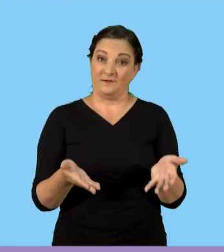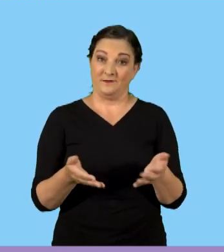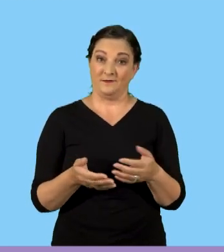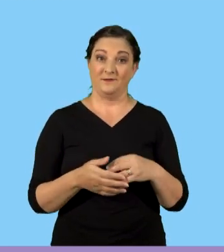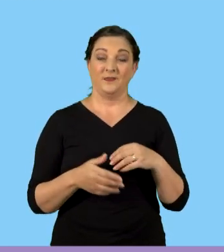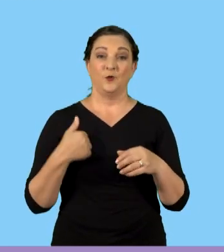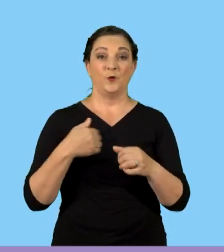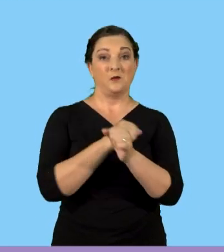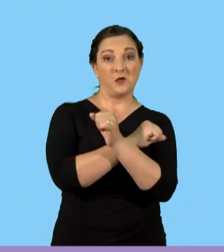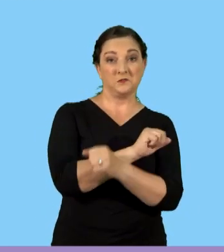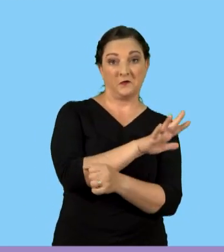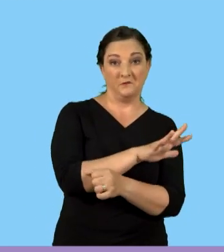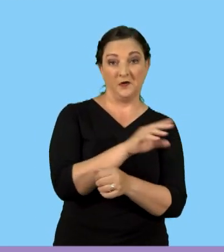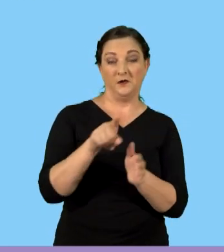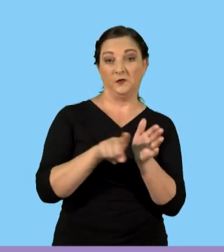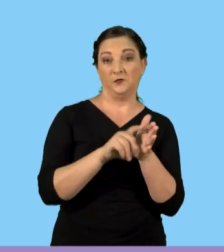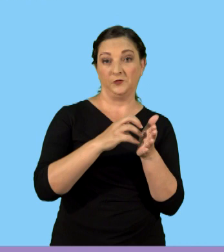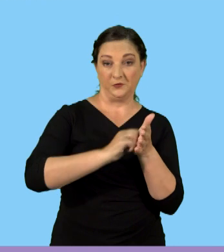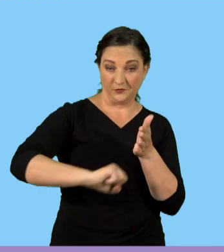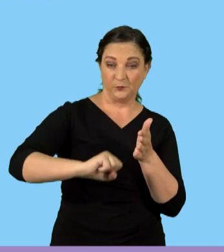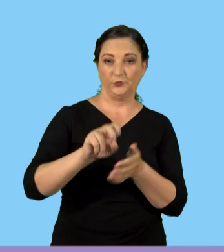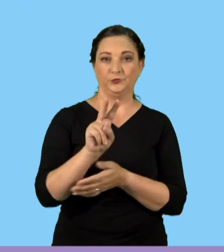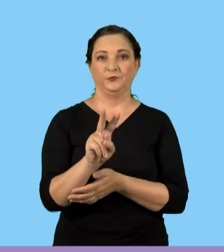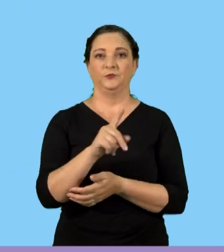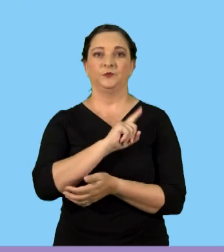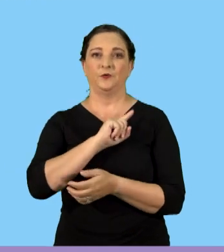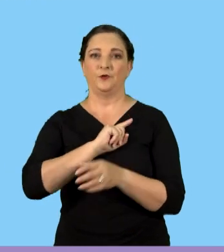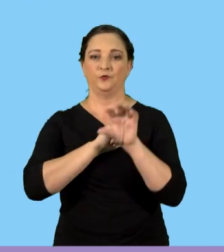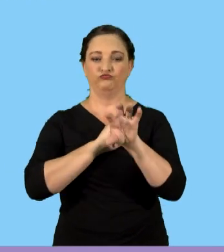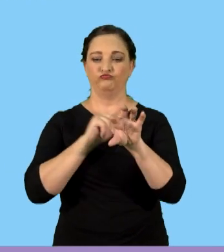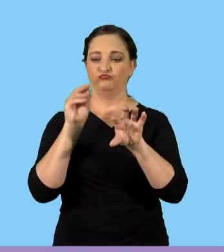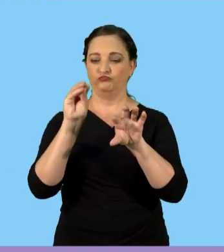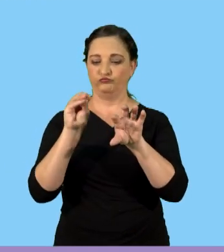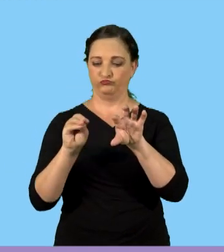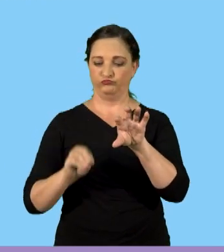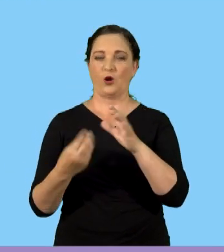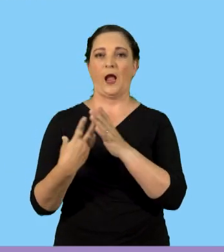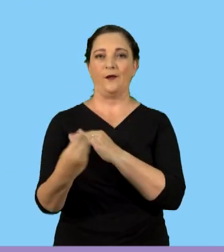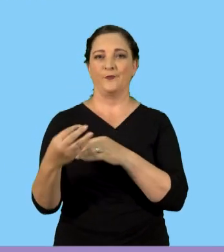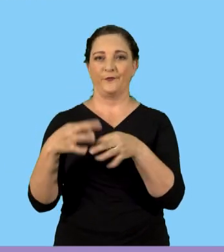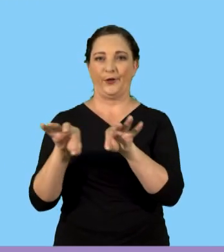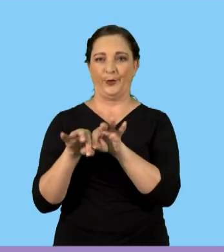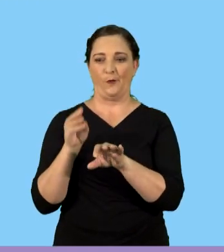We multiplied by 5, we subtracted 2, and that gave us those output values.